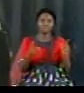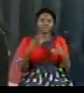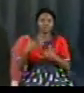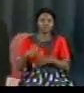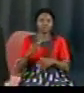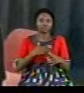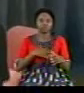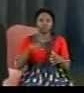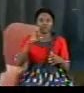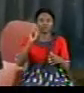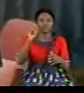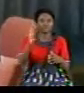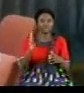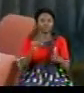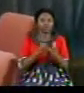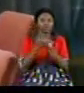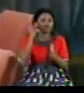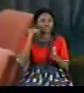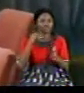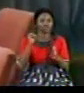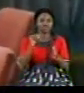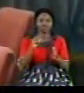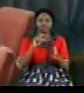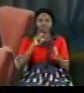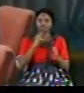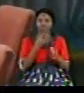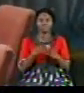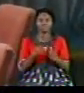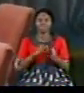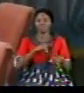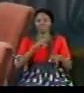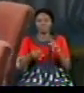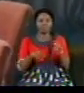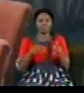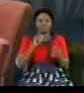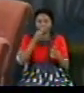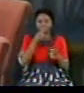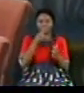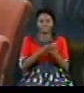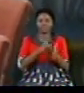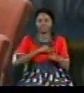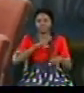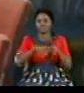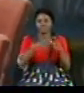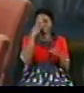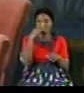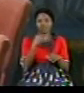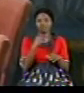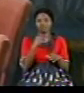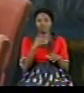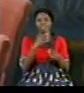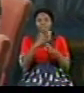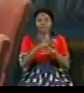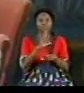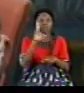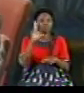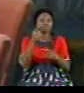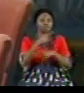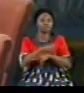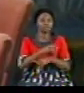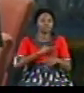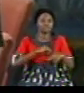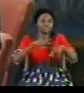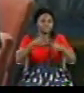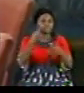pains were so severe, I could not bear it. I could not sleep. After 3 days, I went for